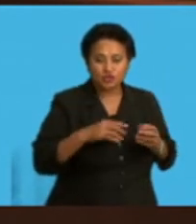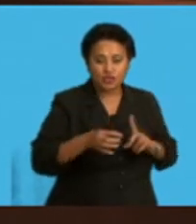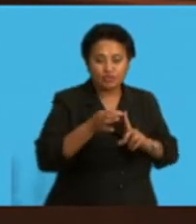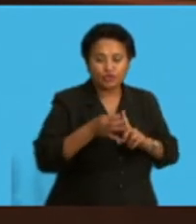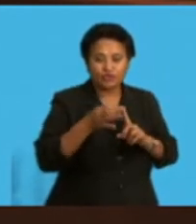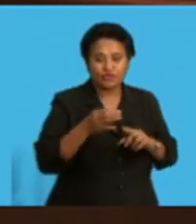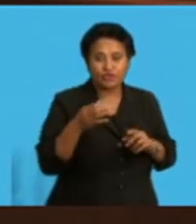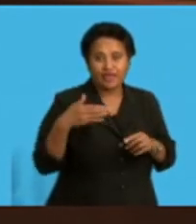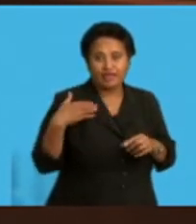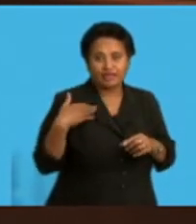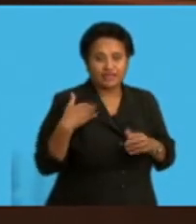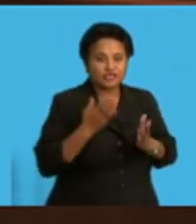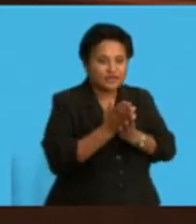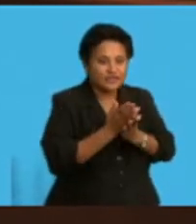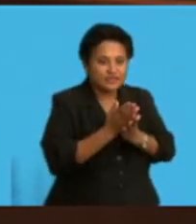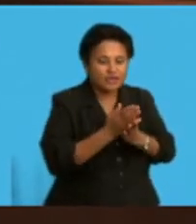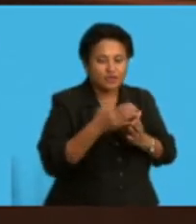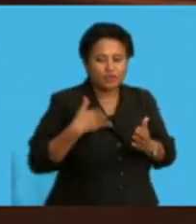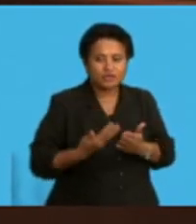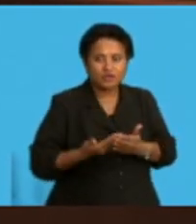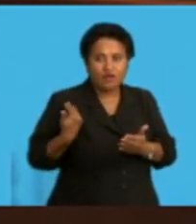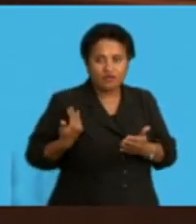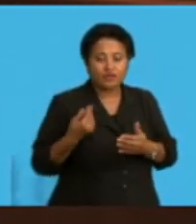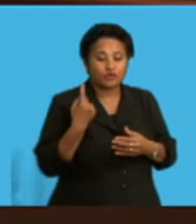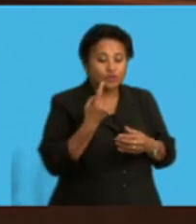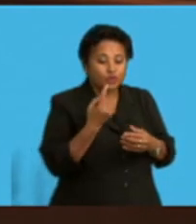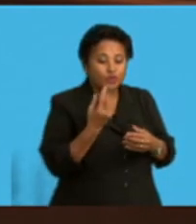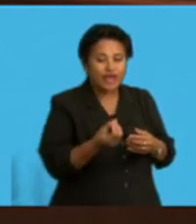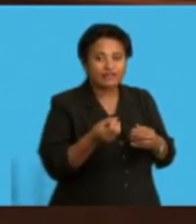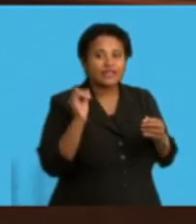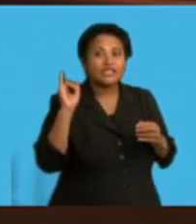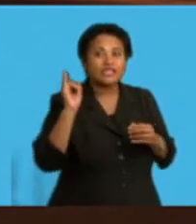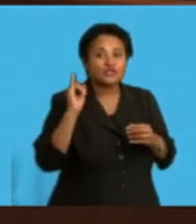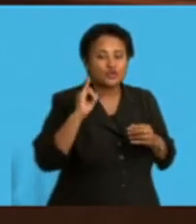provide fringe benefit tax exemption to employers who provide medical insurance to their employees.